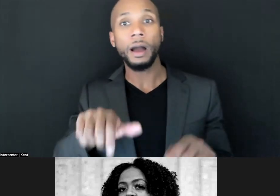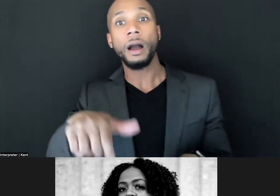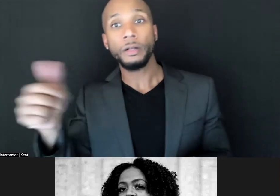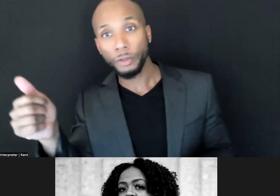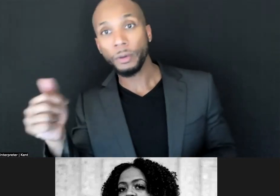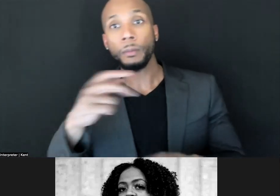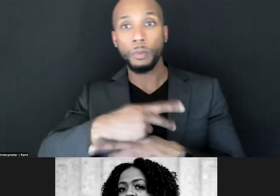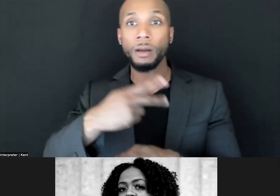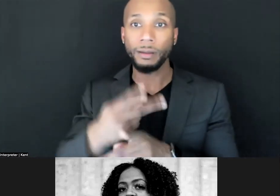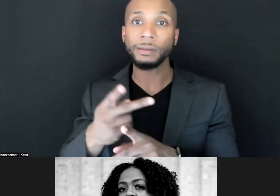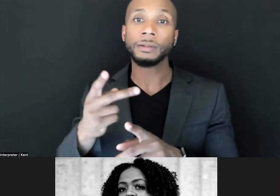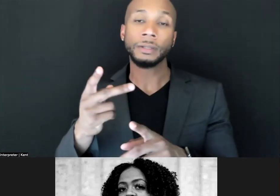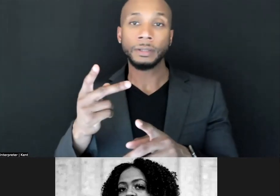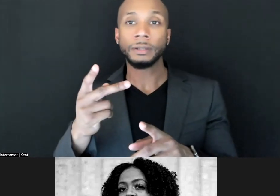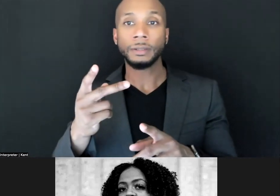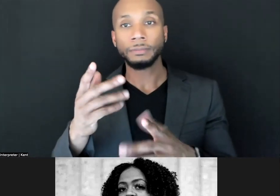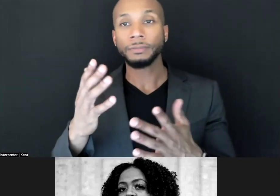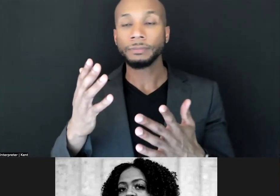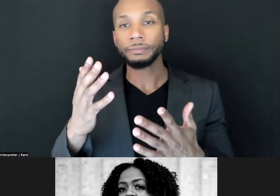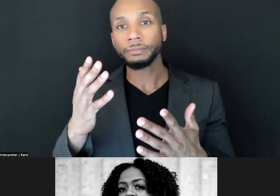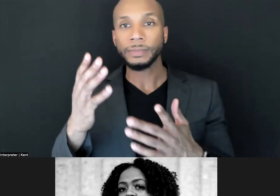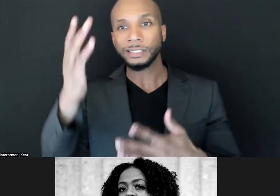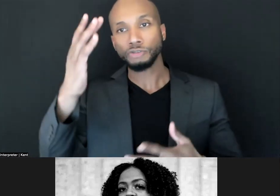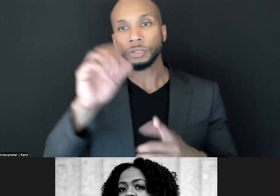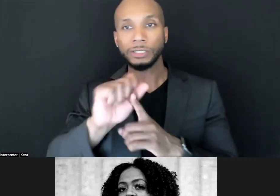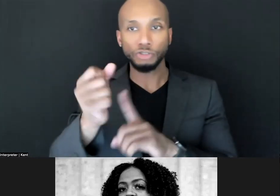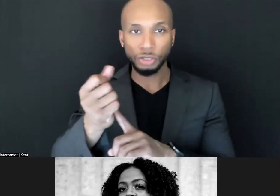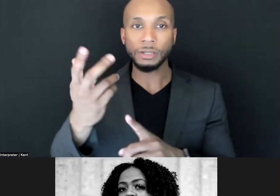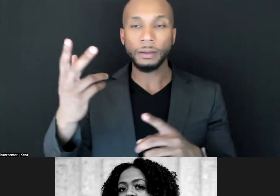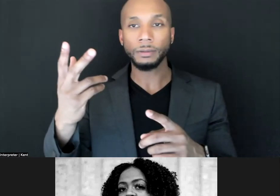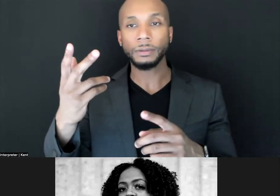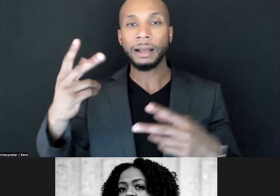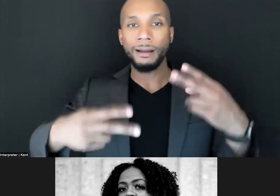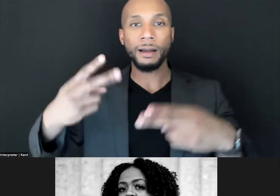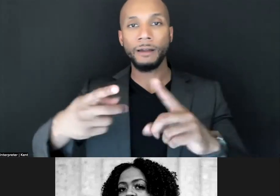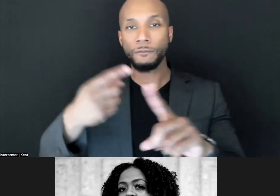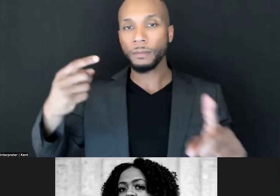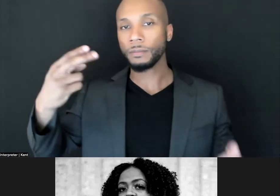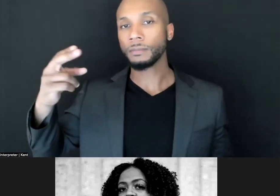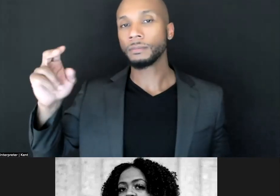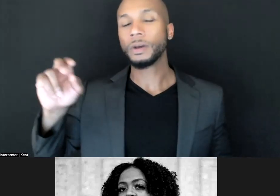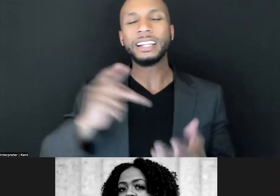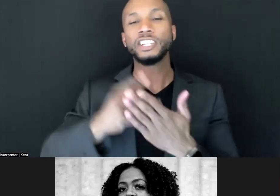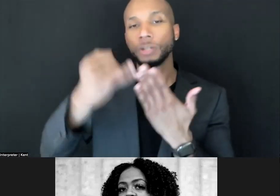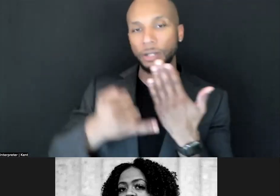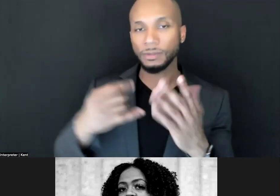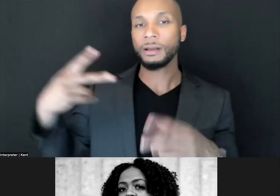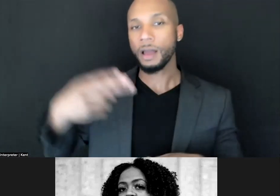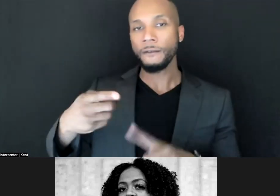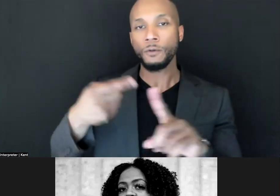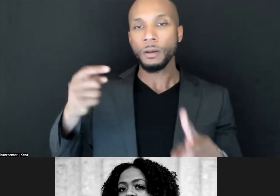well that have been cut from the NIH, and that has been um, and